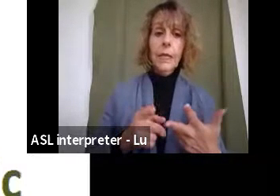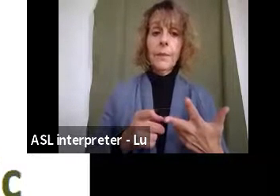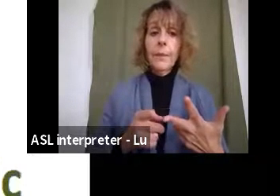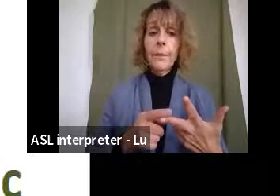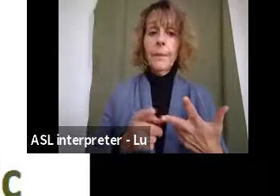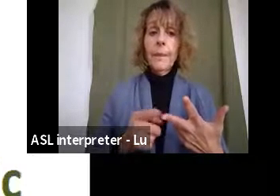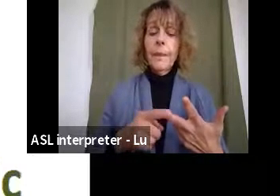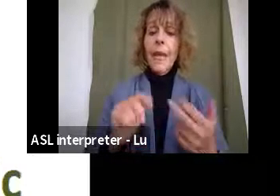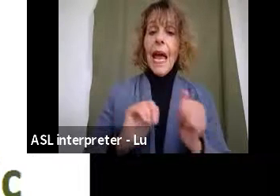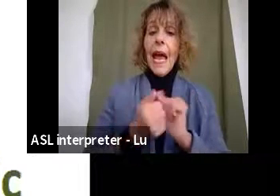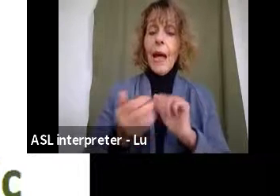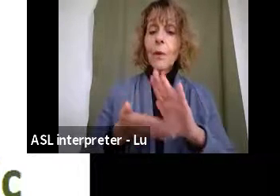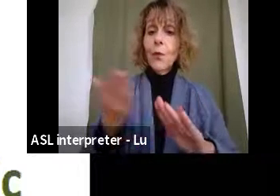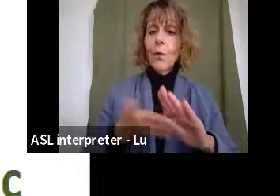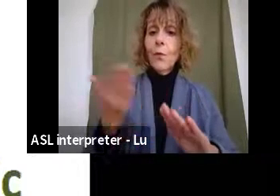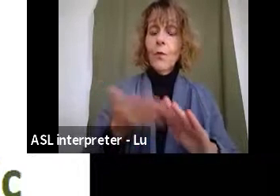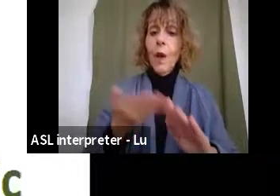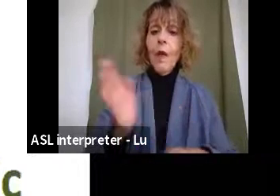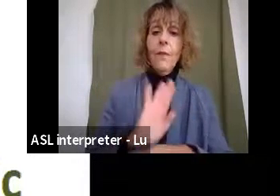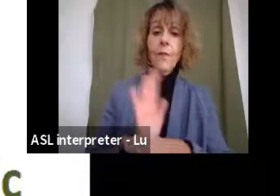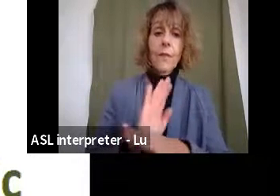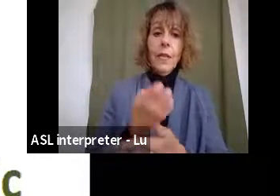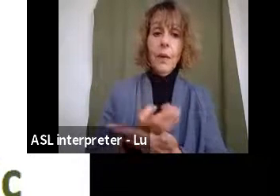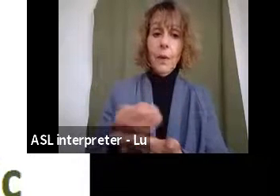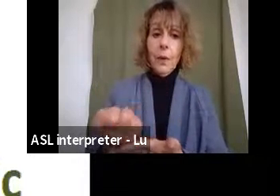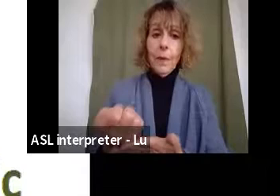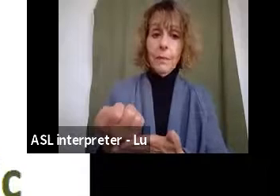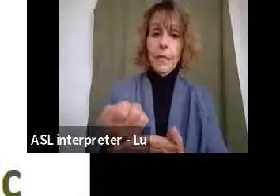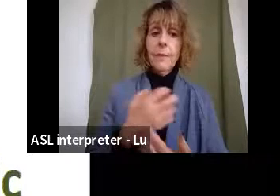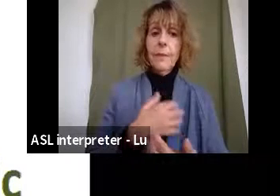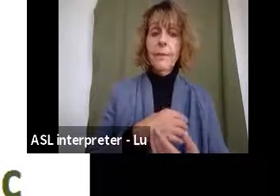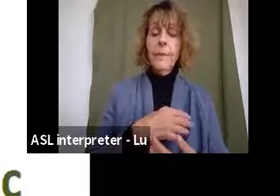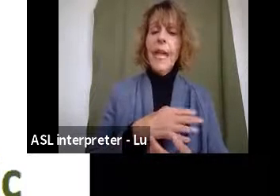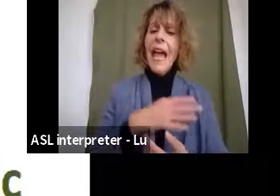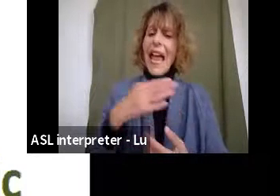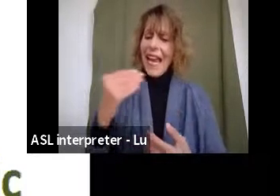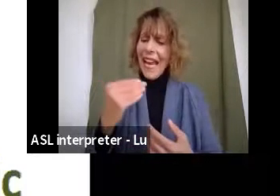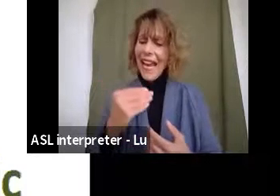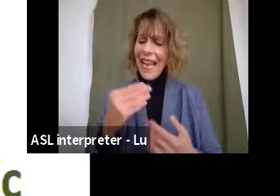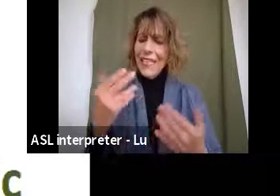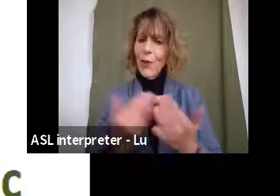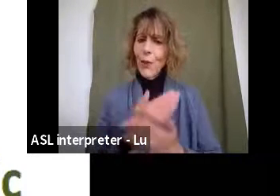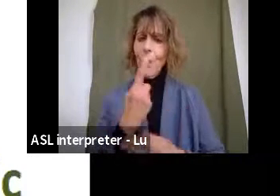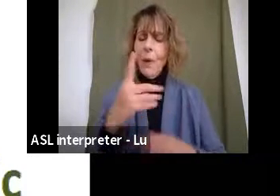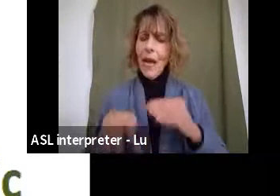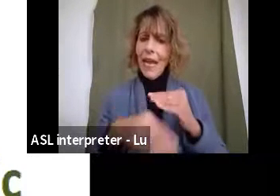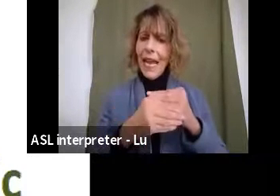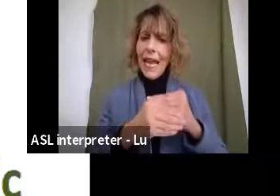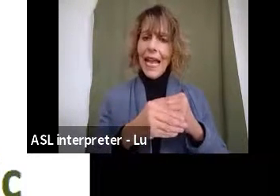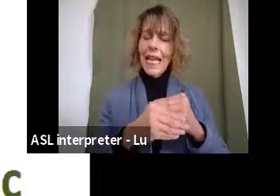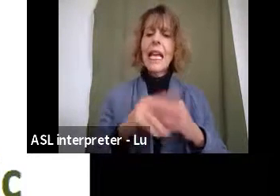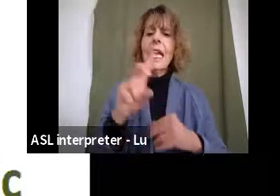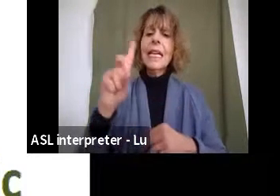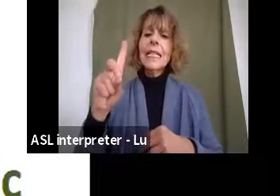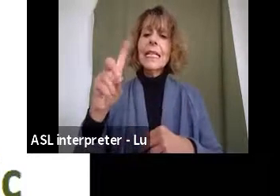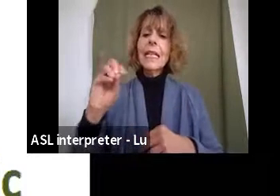because I never actually saw this anyplace else. The Department of Justice talks about using flashcards and pictographs